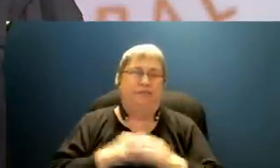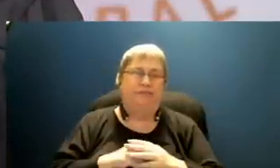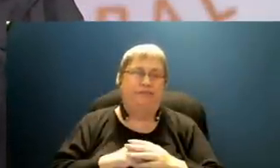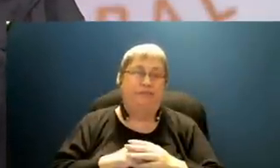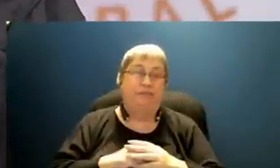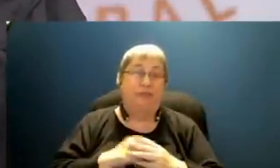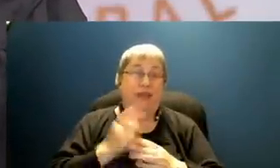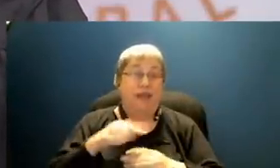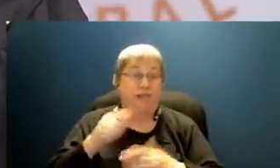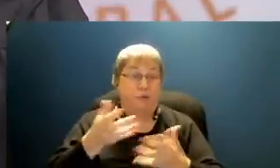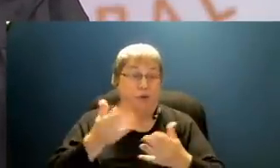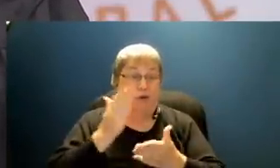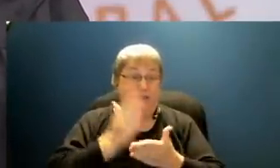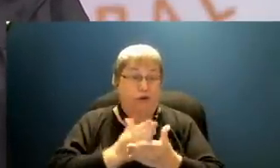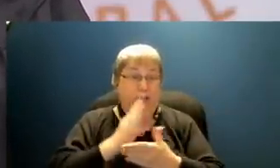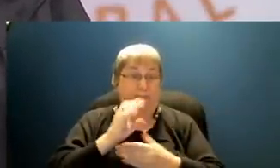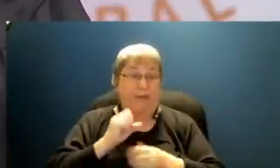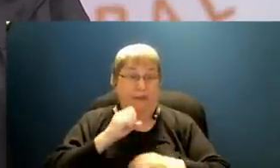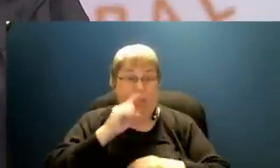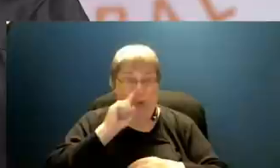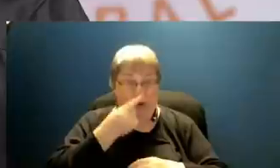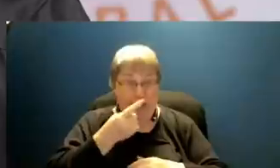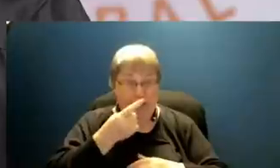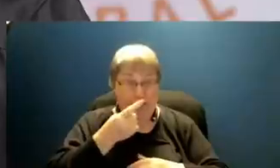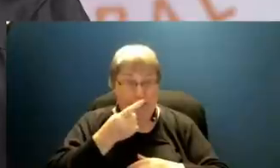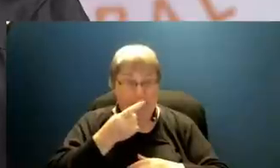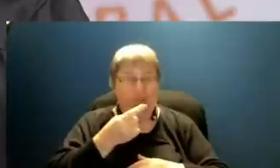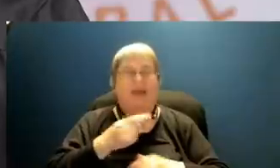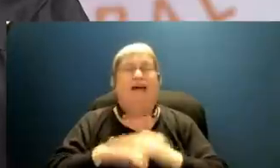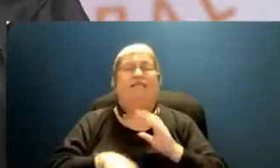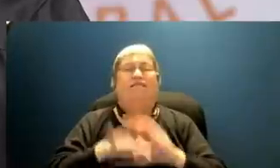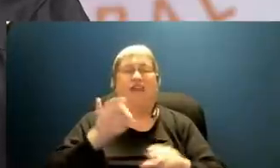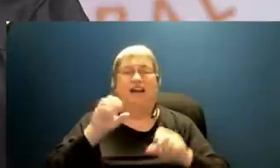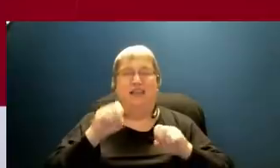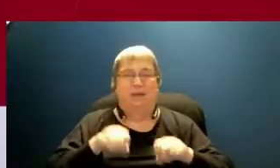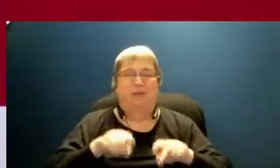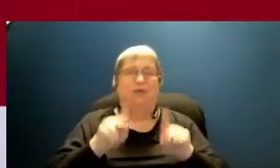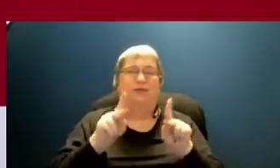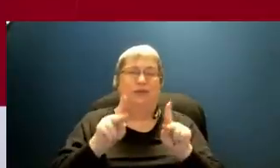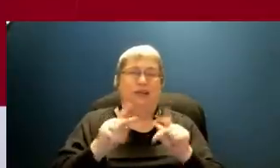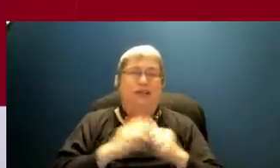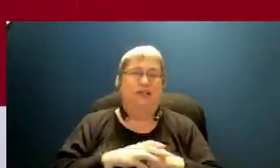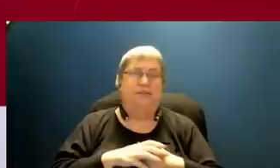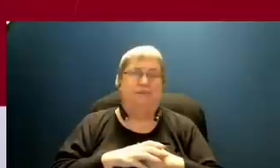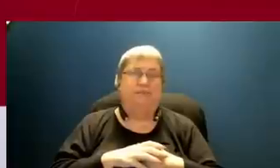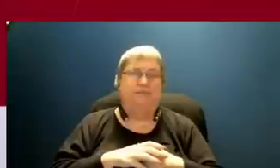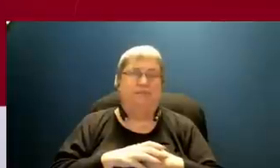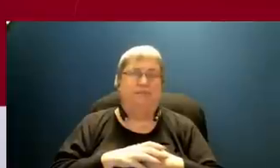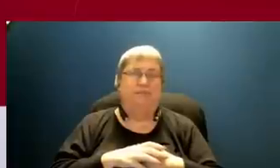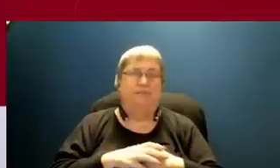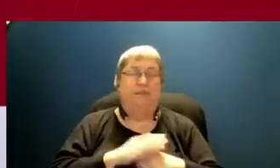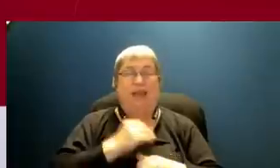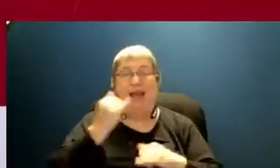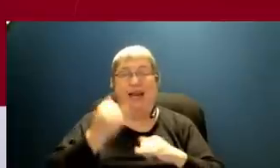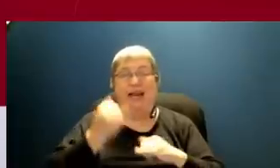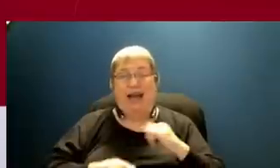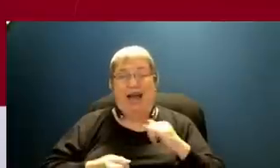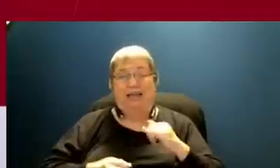stop being boring, find the opportunity in every obstacle. And lastly, rule number